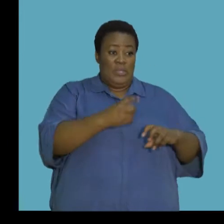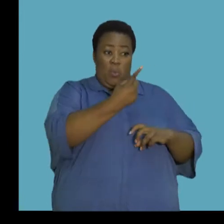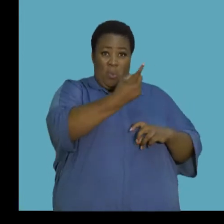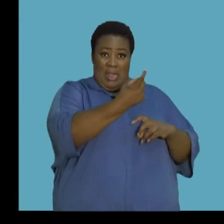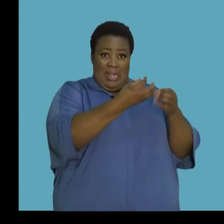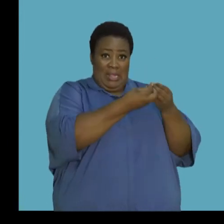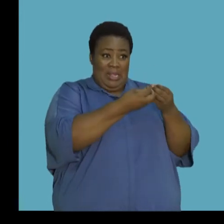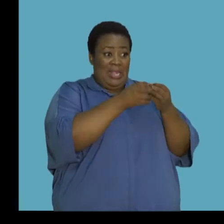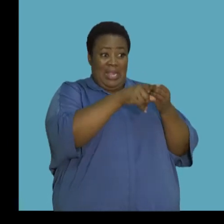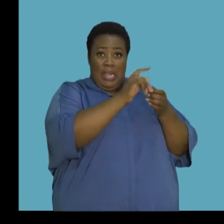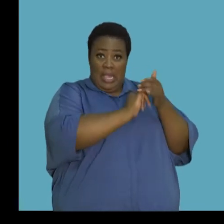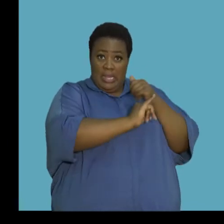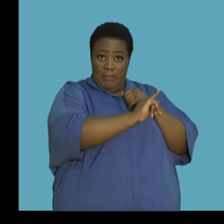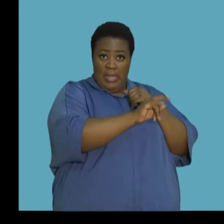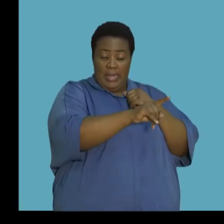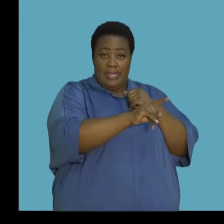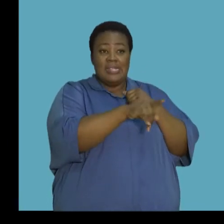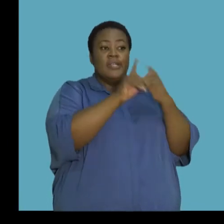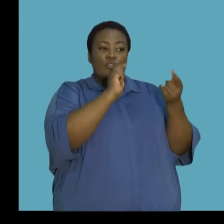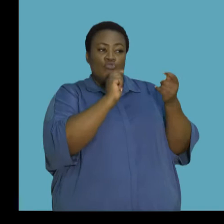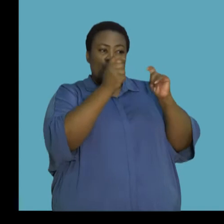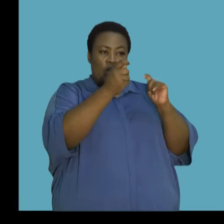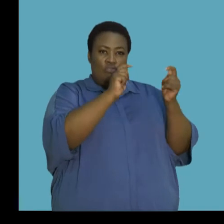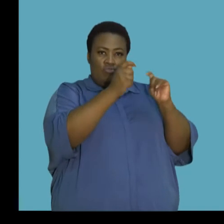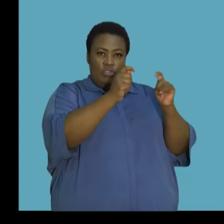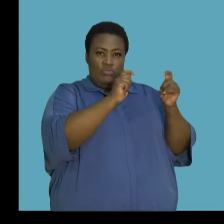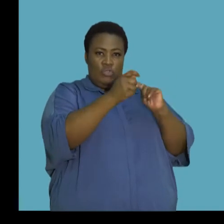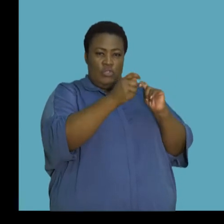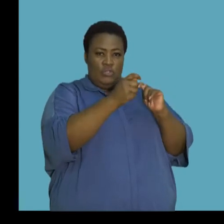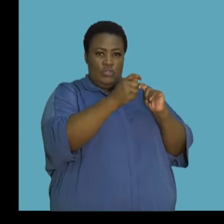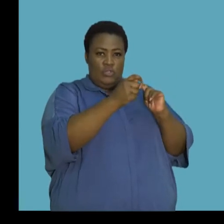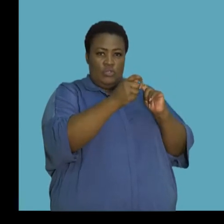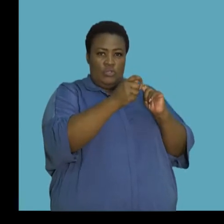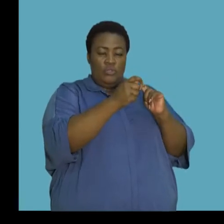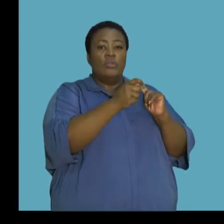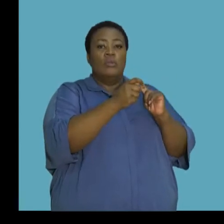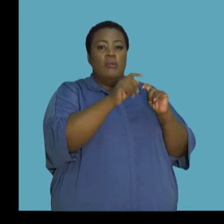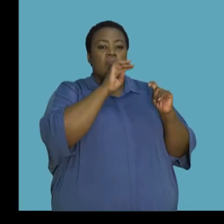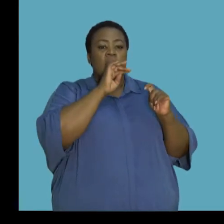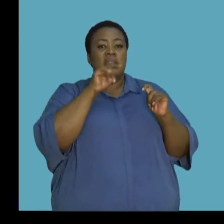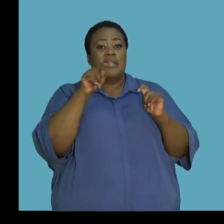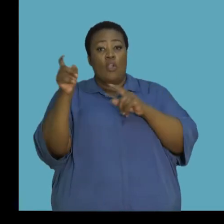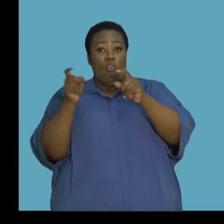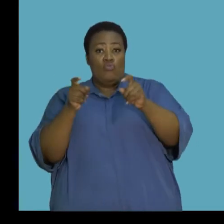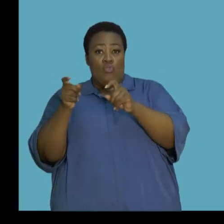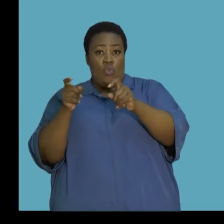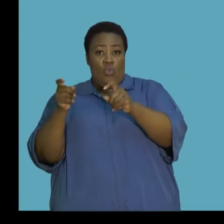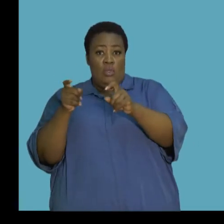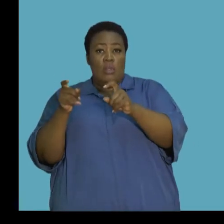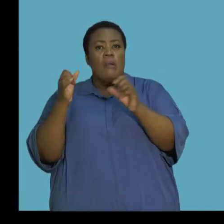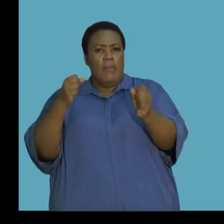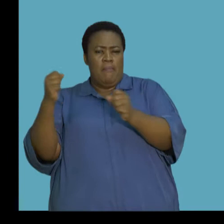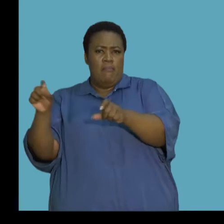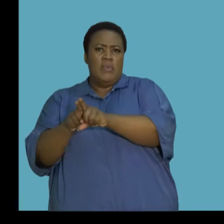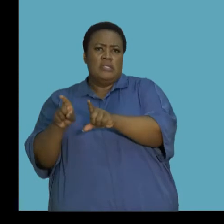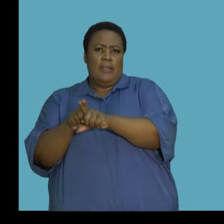is the independent variable, is changed and all other conditions, meaning the control variables, are kept the